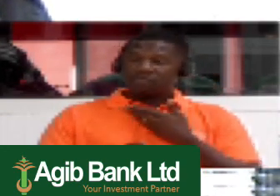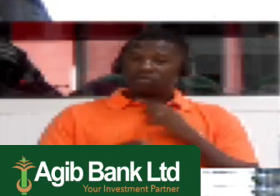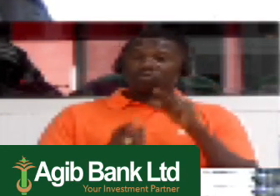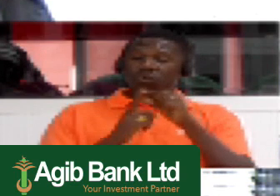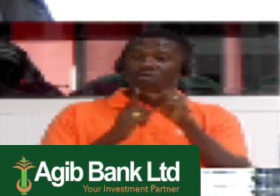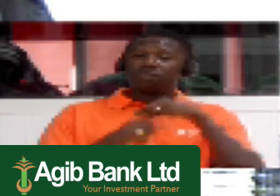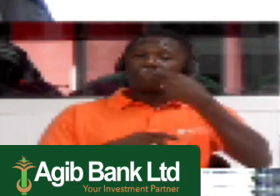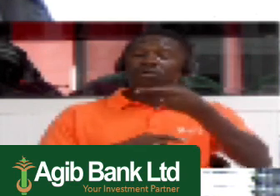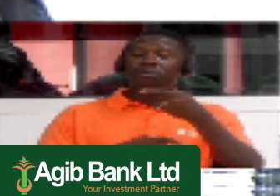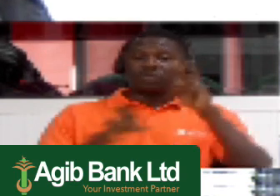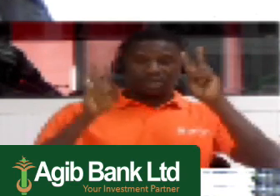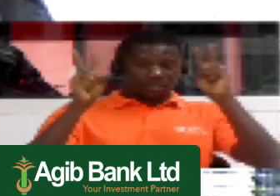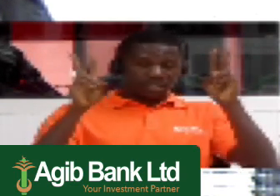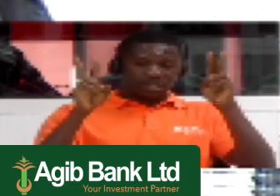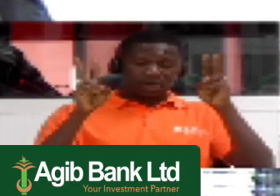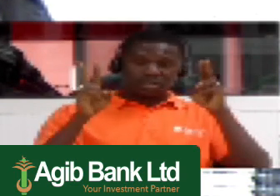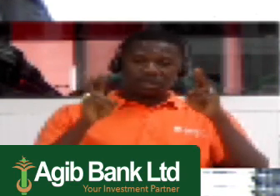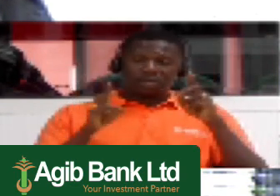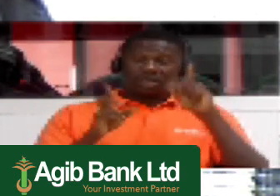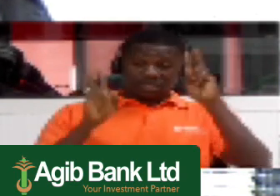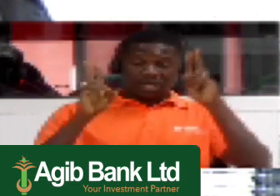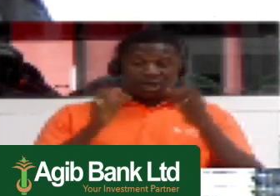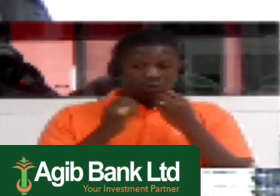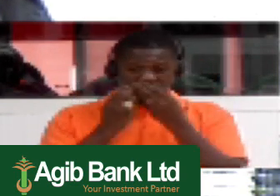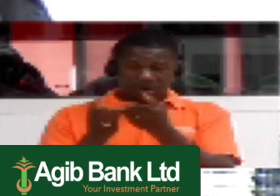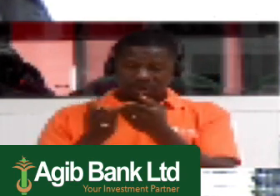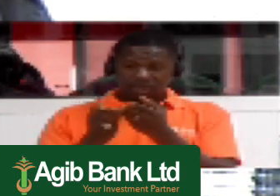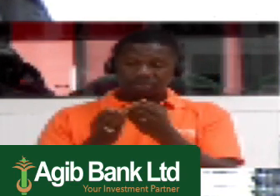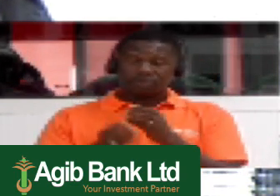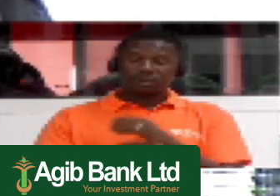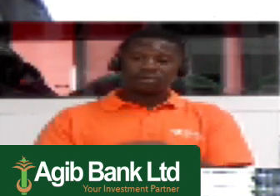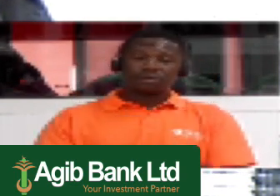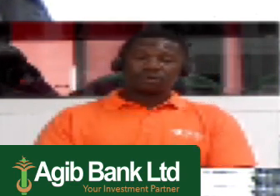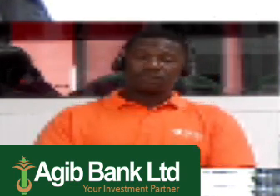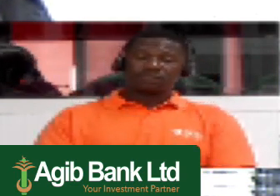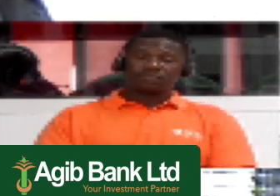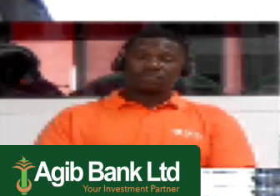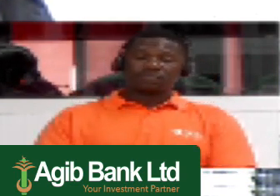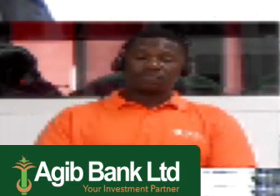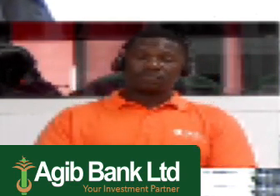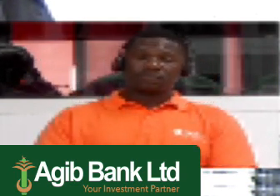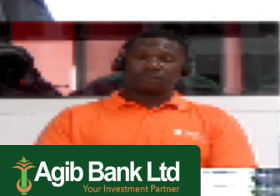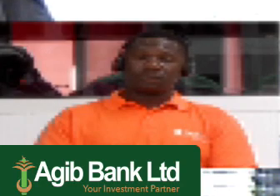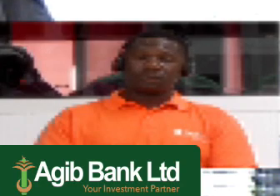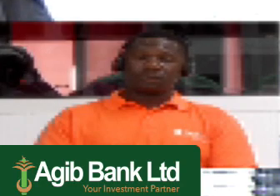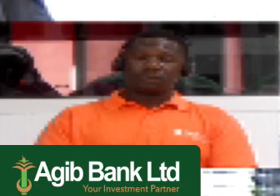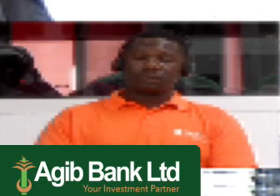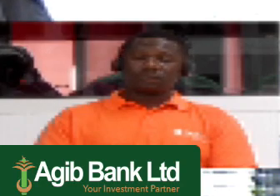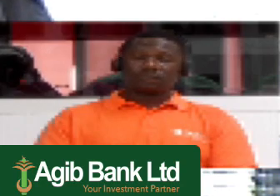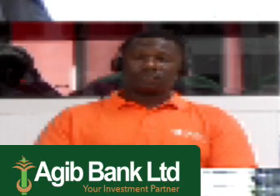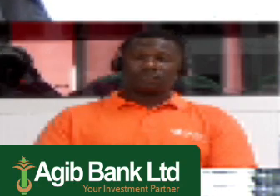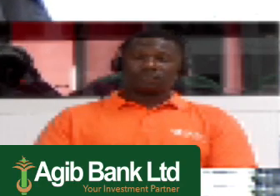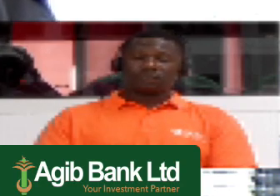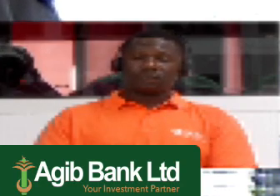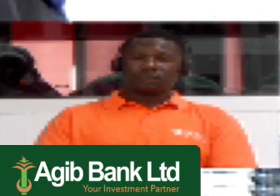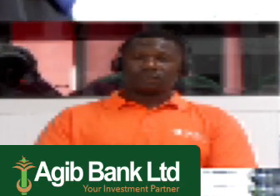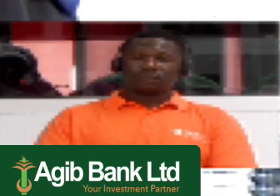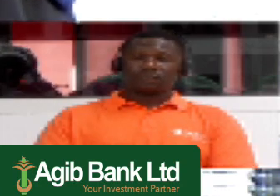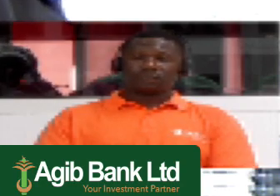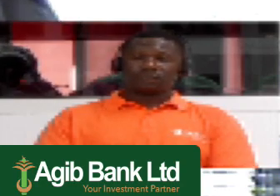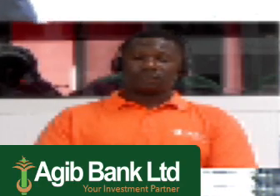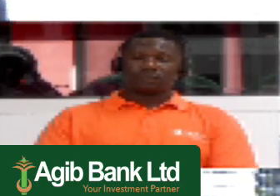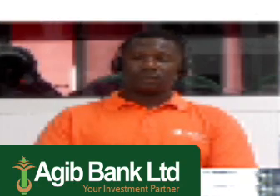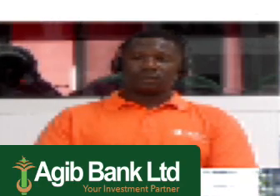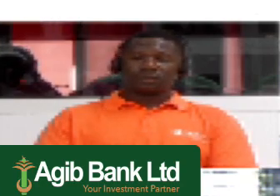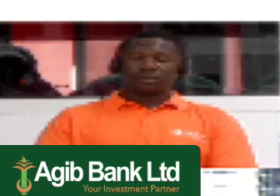itandiko. General Sol Badjie kawo kangulu menu diatella te fanan kawo kangulu soto president kotole bulu Yahya Jammeh.